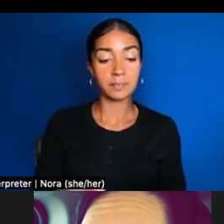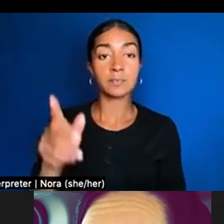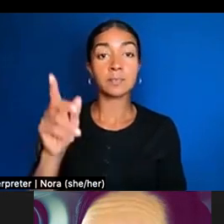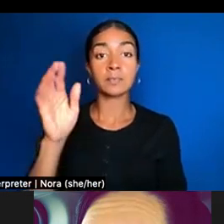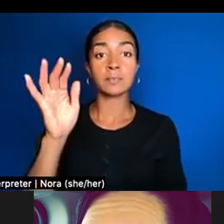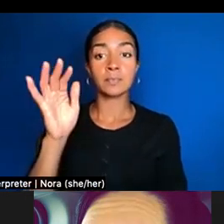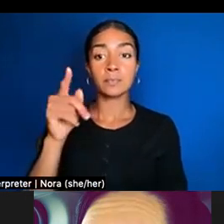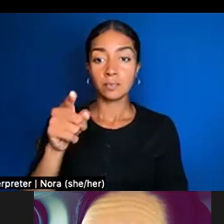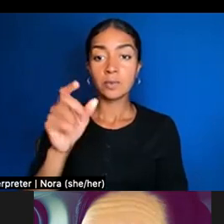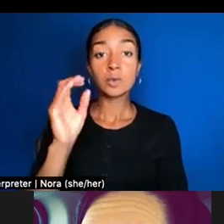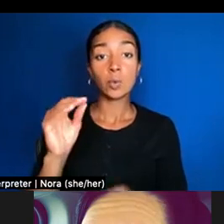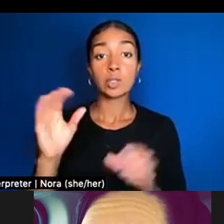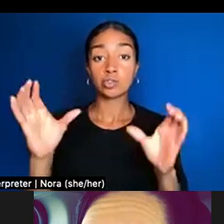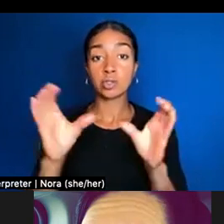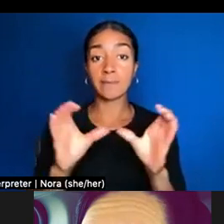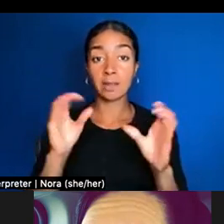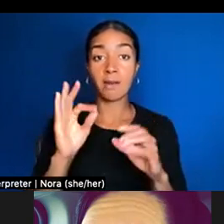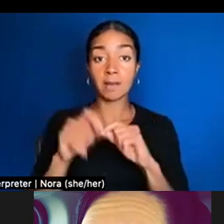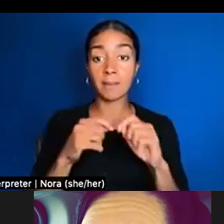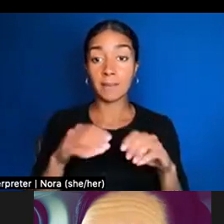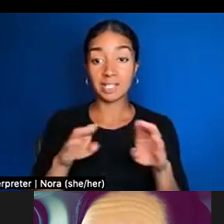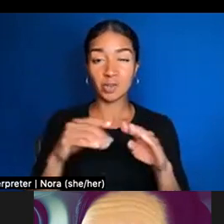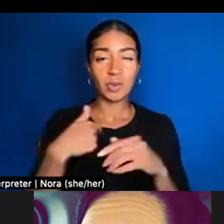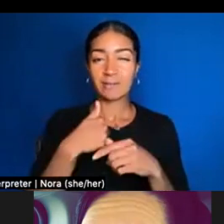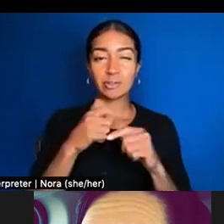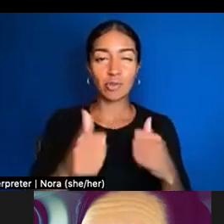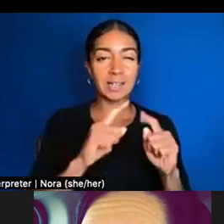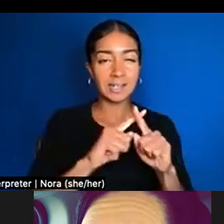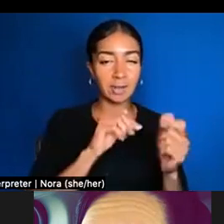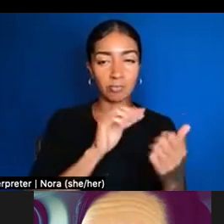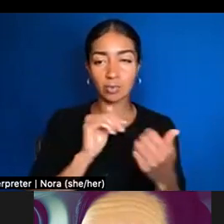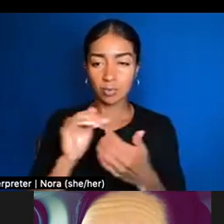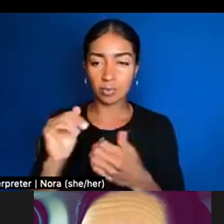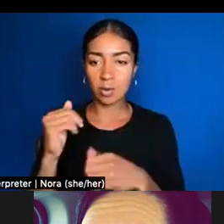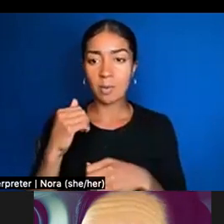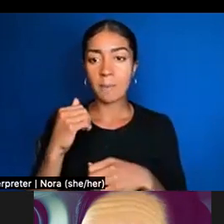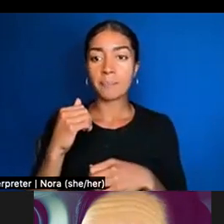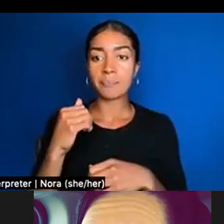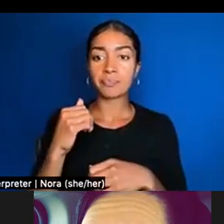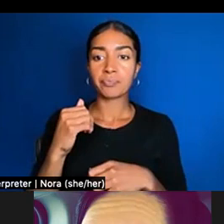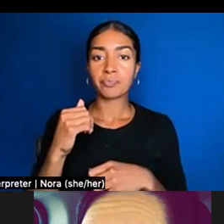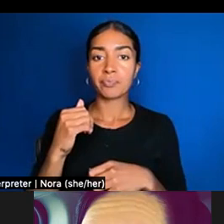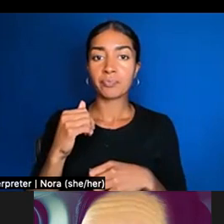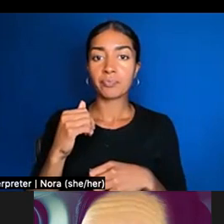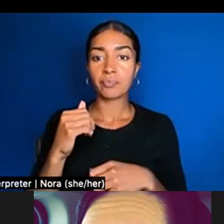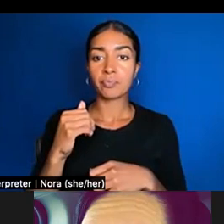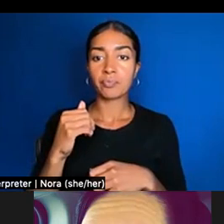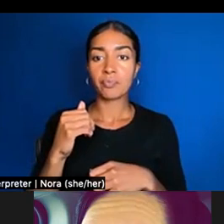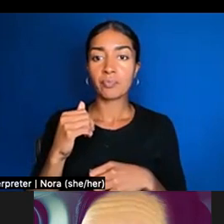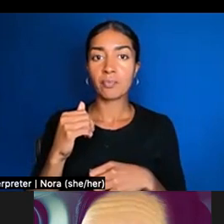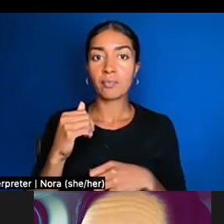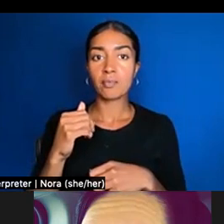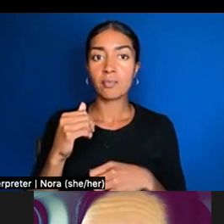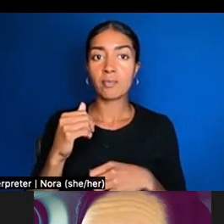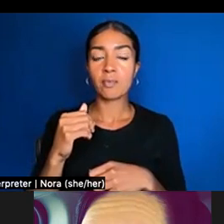ways, but it's the best and easiest way to get you your certificate